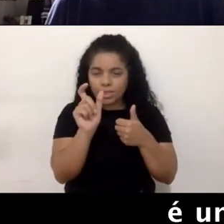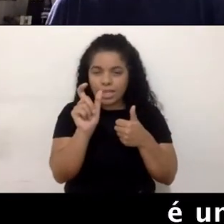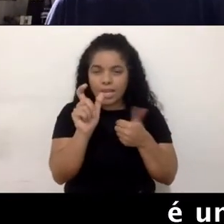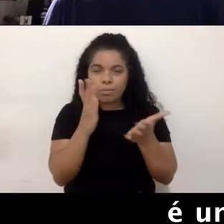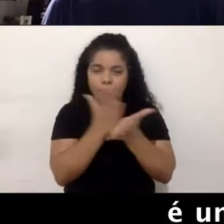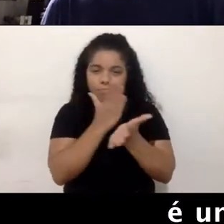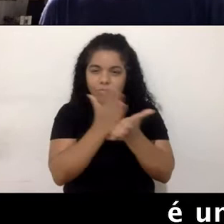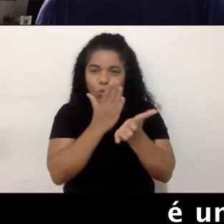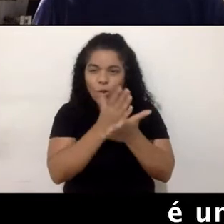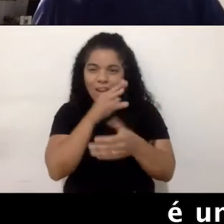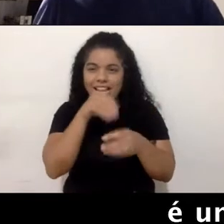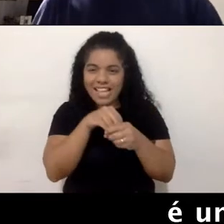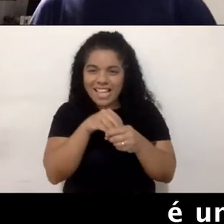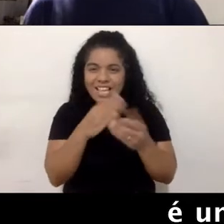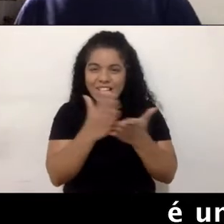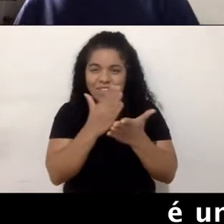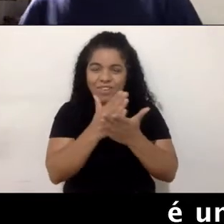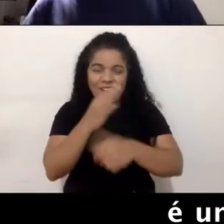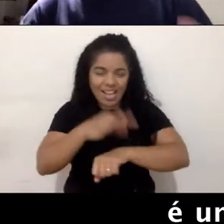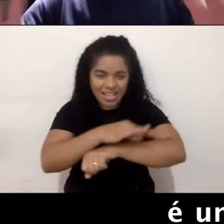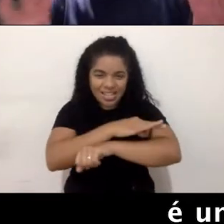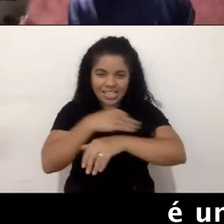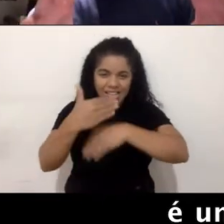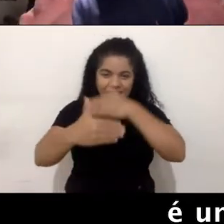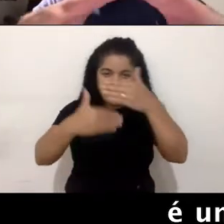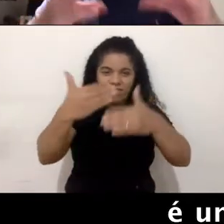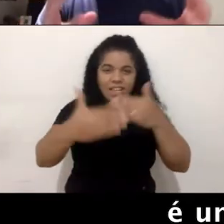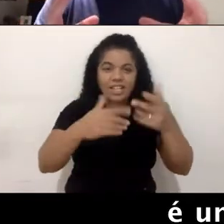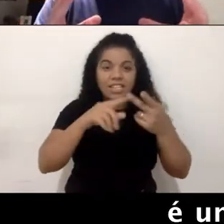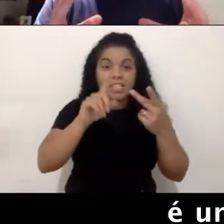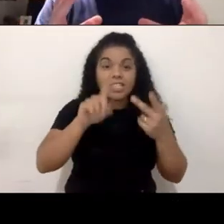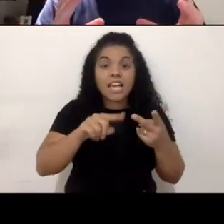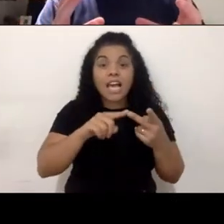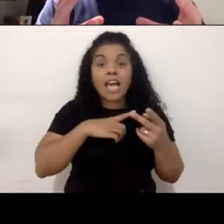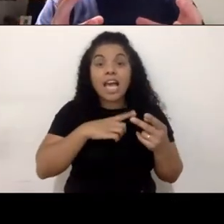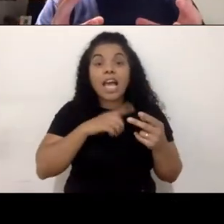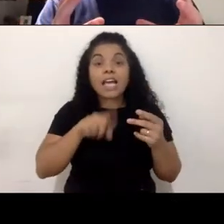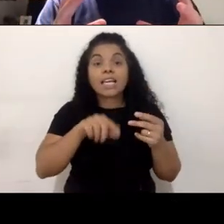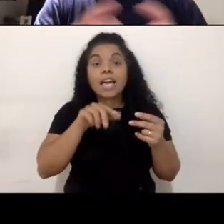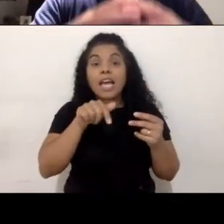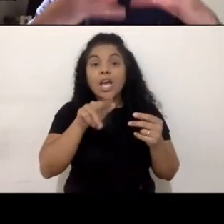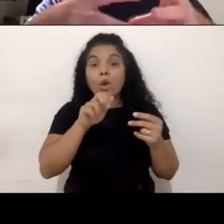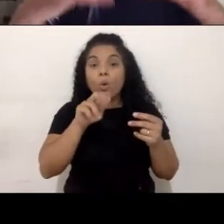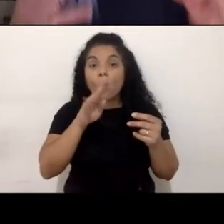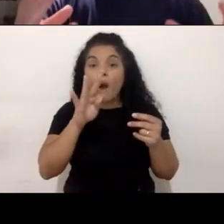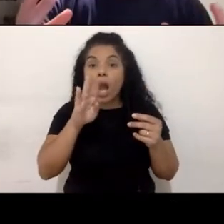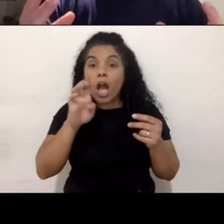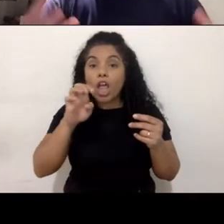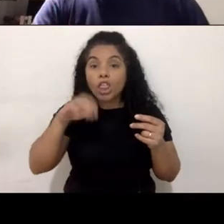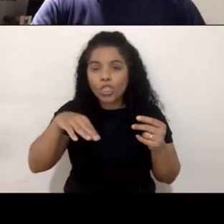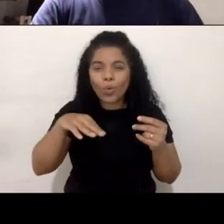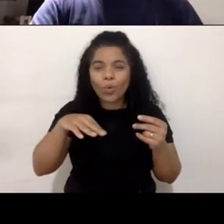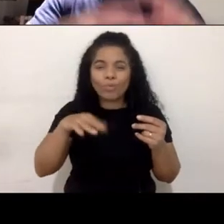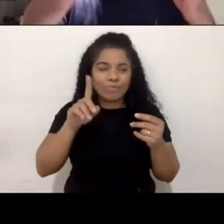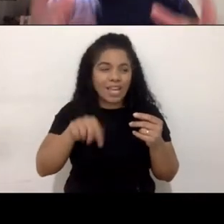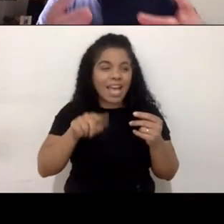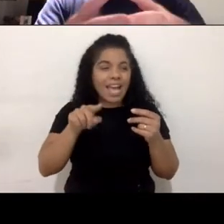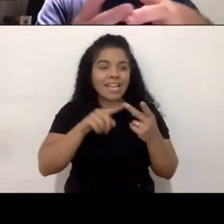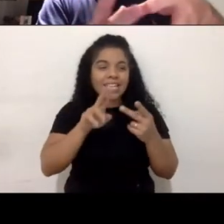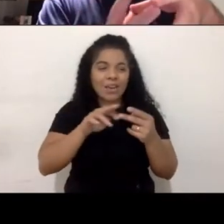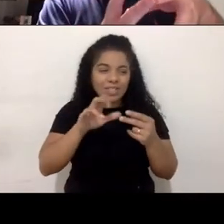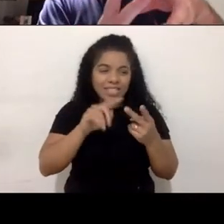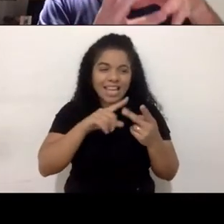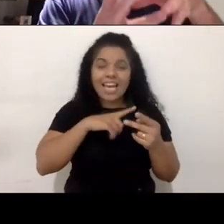An architectural quantum basically is a unit of infrastructure or a unit of your system that you can make a change to